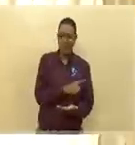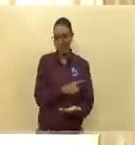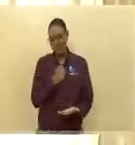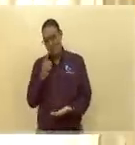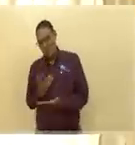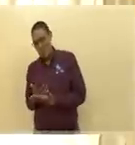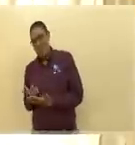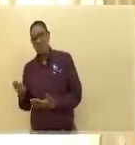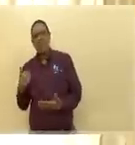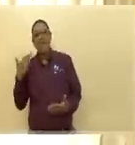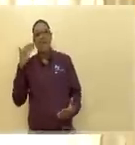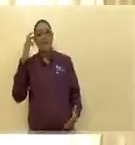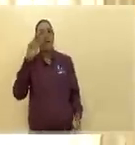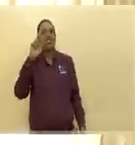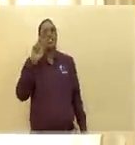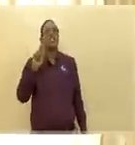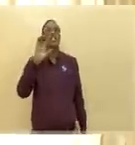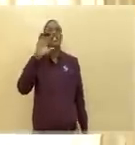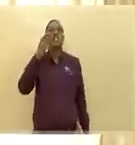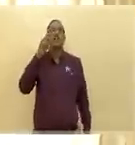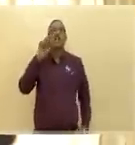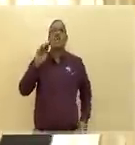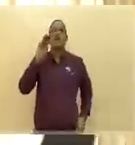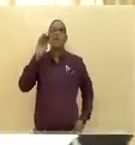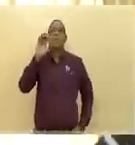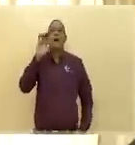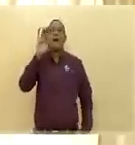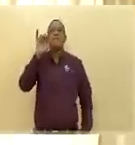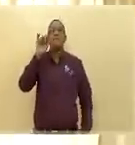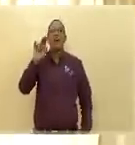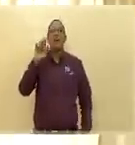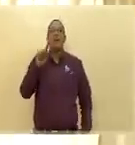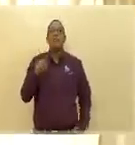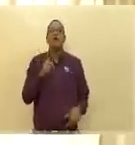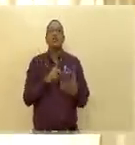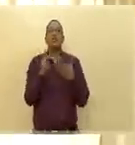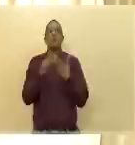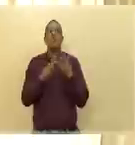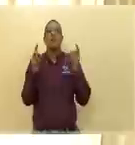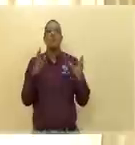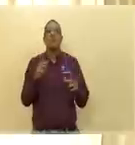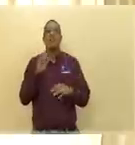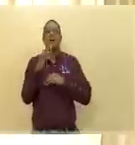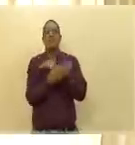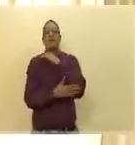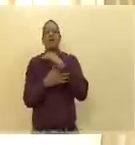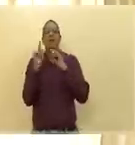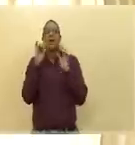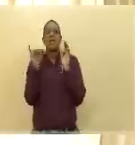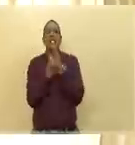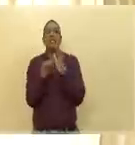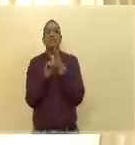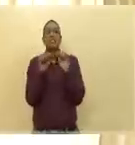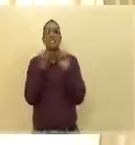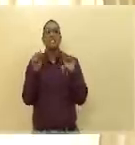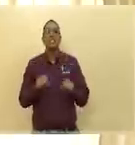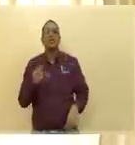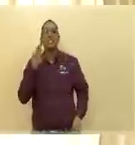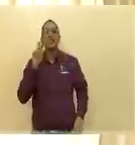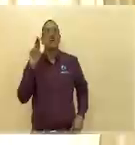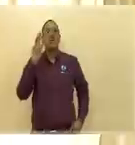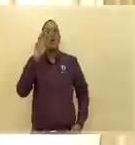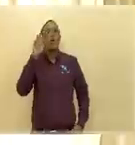of the RGD, Mr. Charlton McFarlane, and the Program Director of the National Identification System, NIDS, Dr.